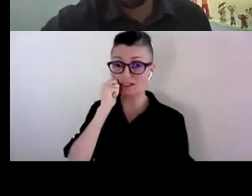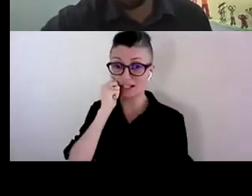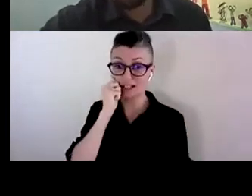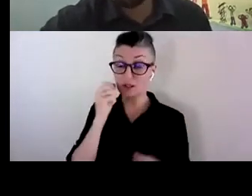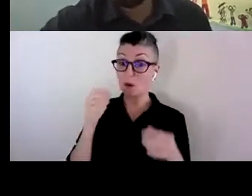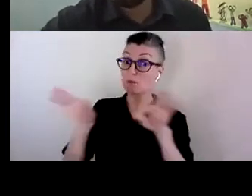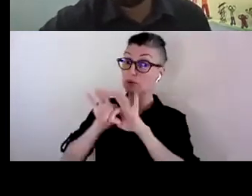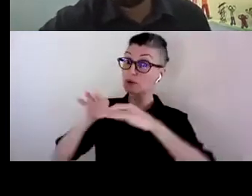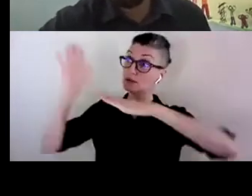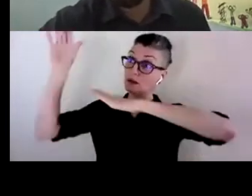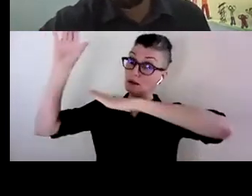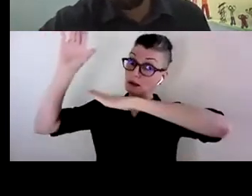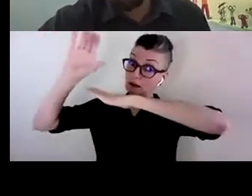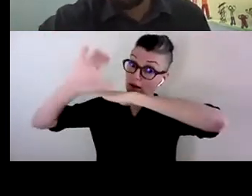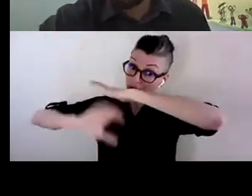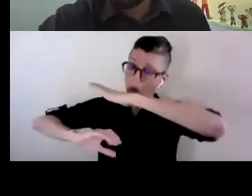to set.